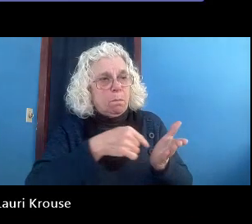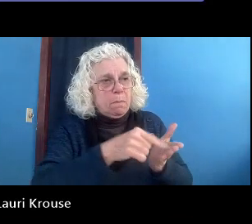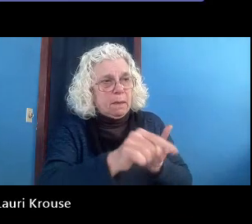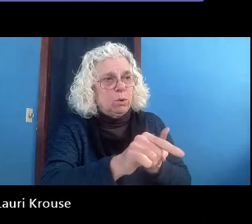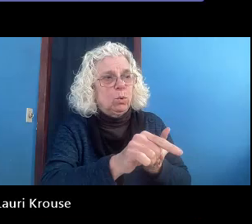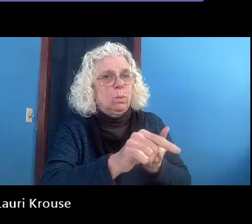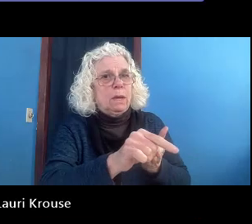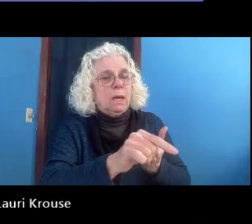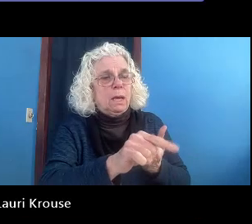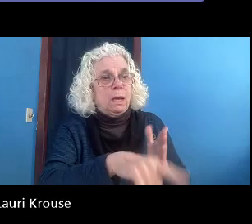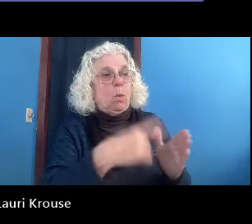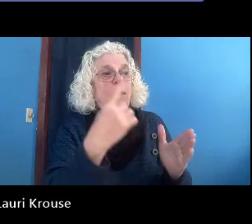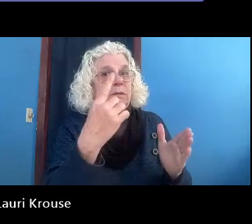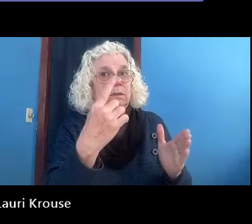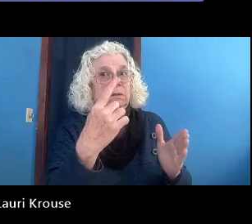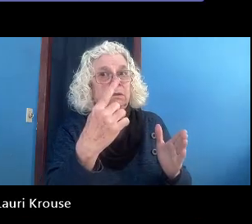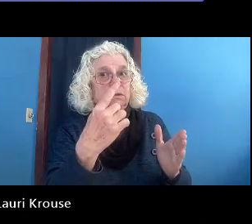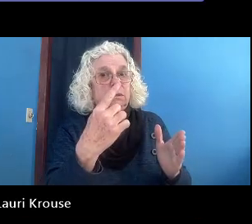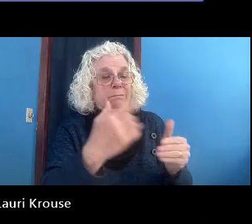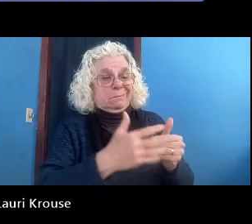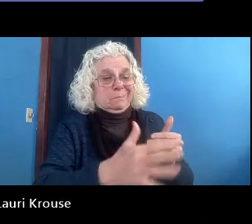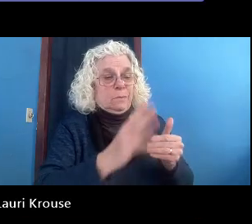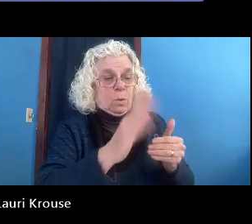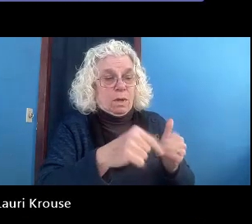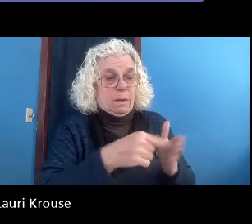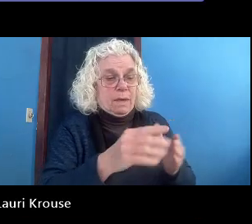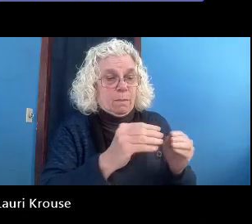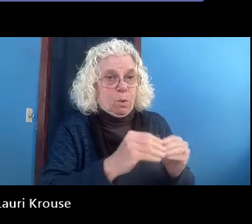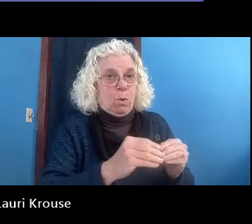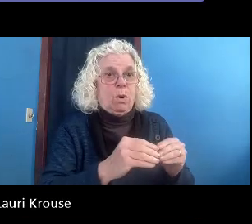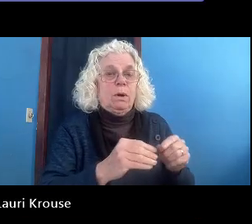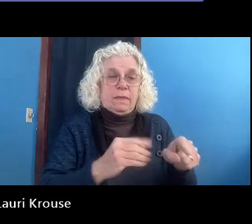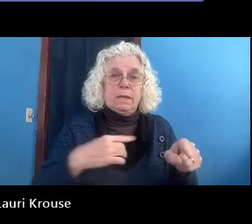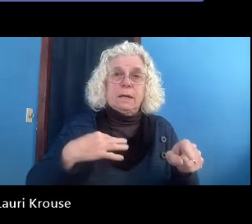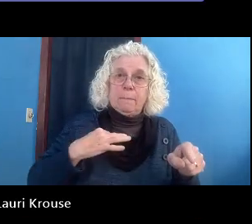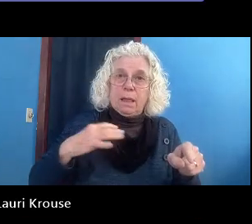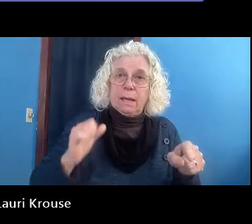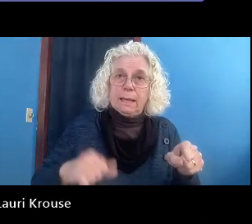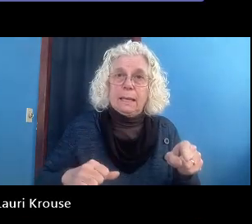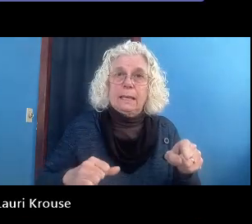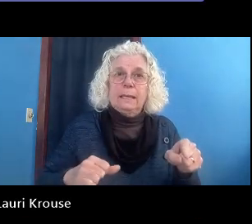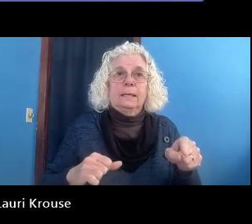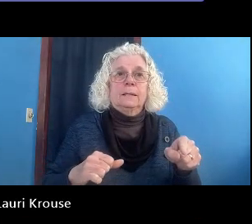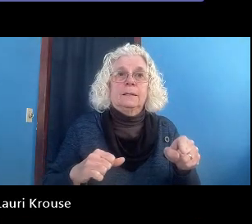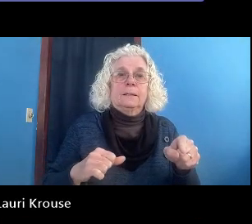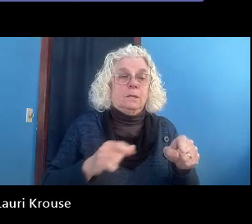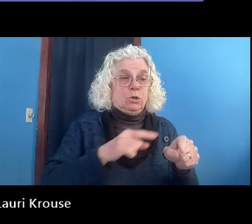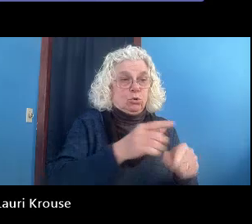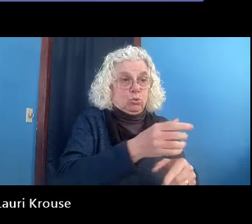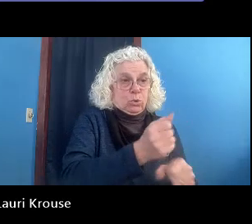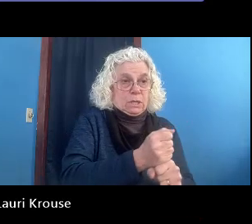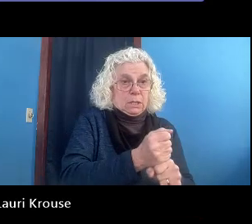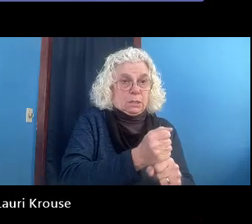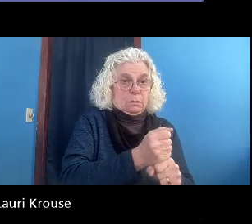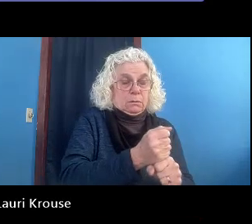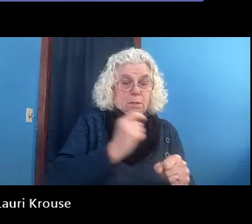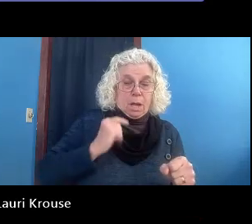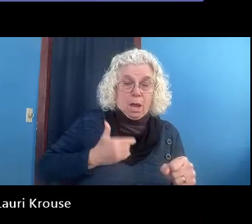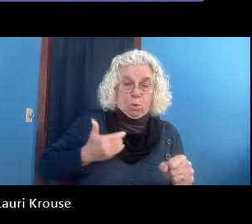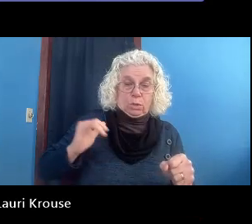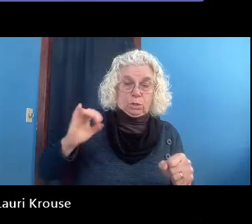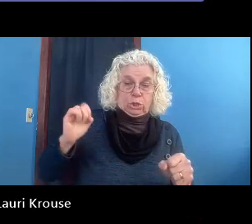apply, because one, it's already been paid for. And then two, once you receive the reimbursement, technically you